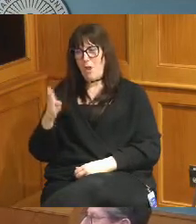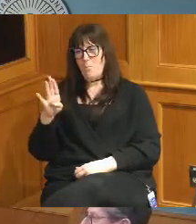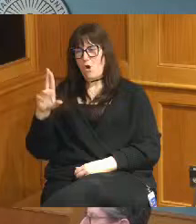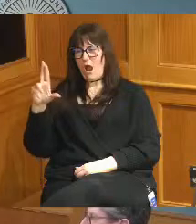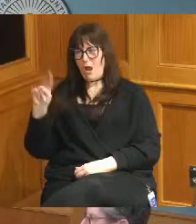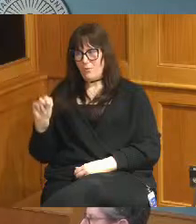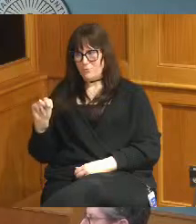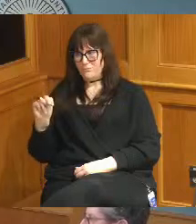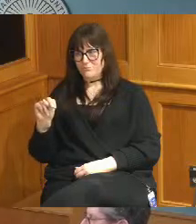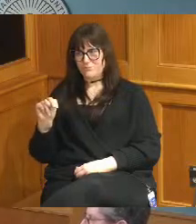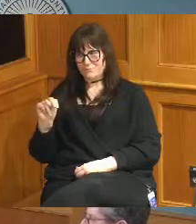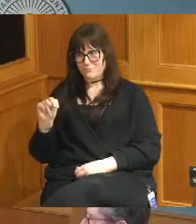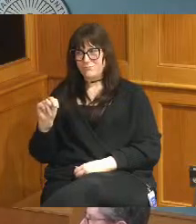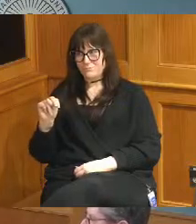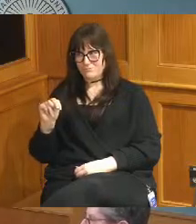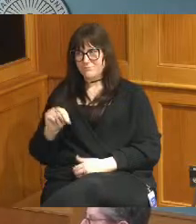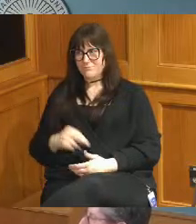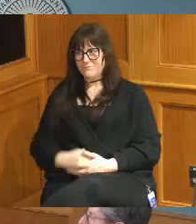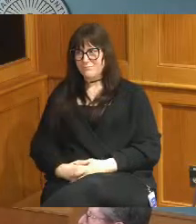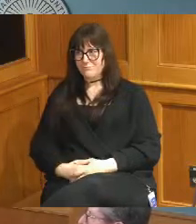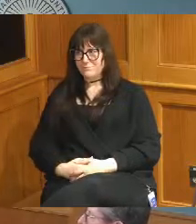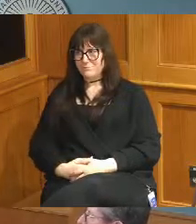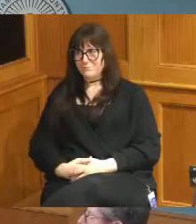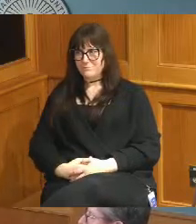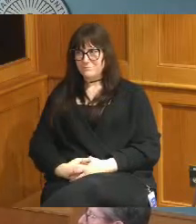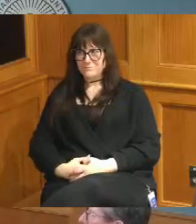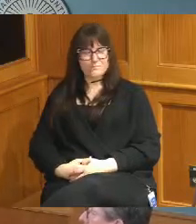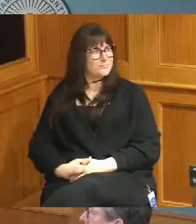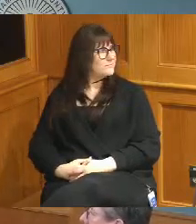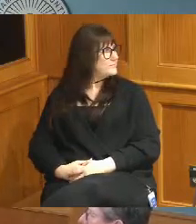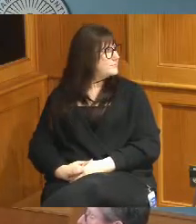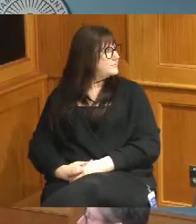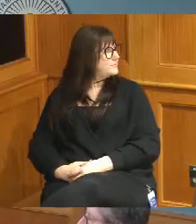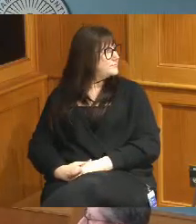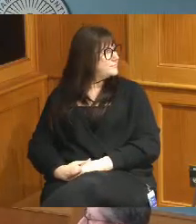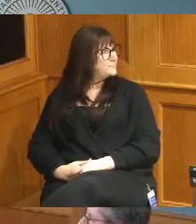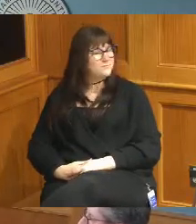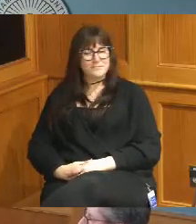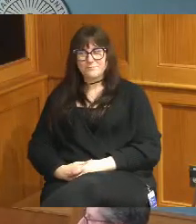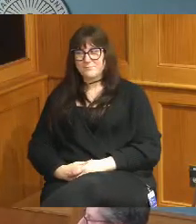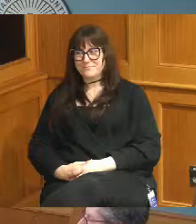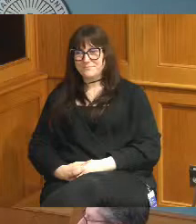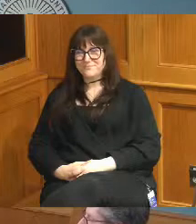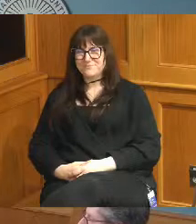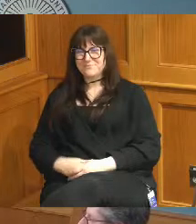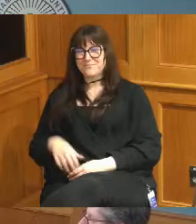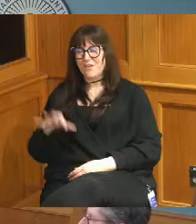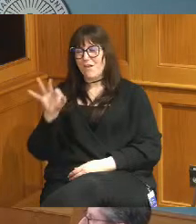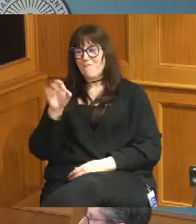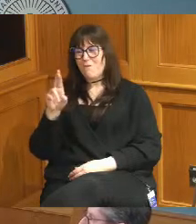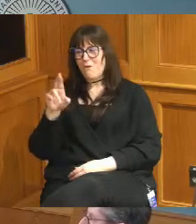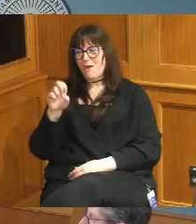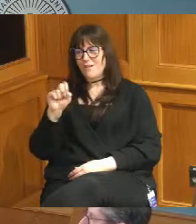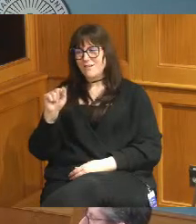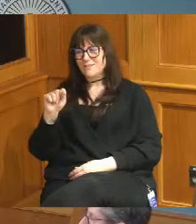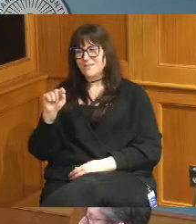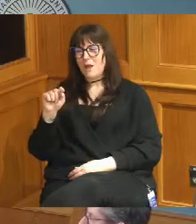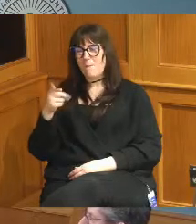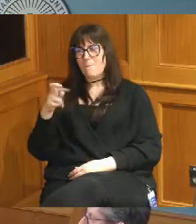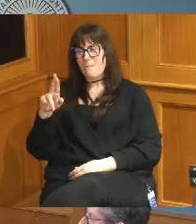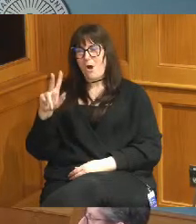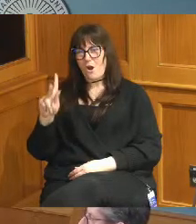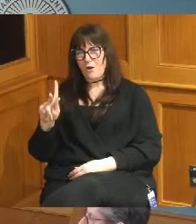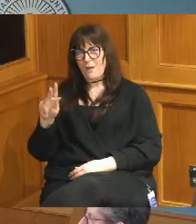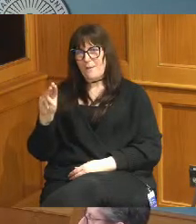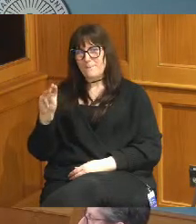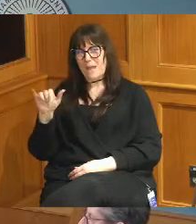For Forest Park Mayor Aaron Brown has